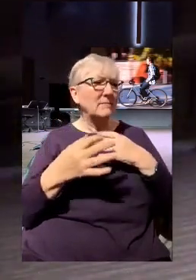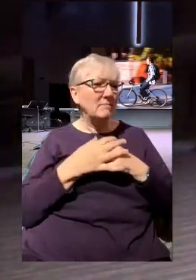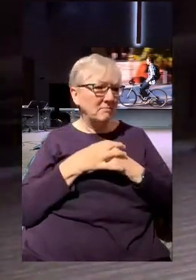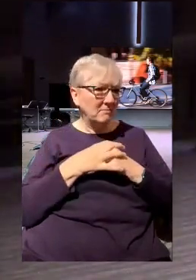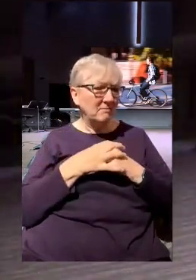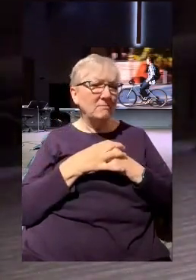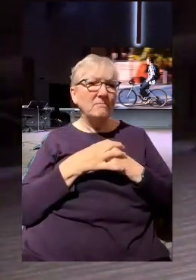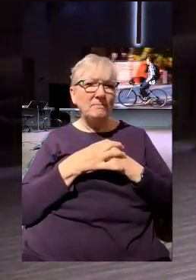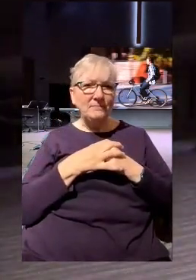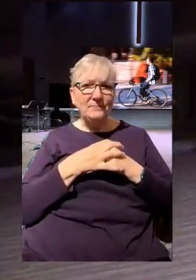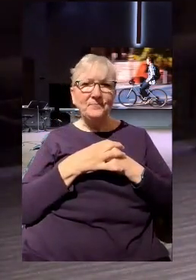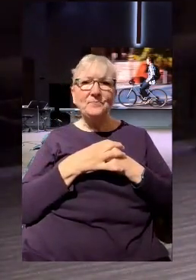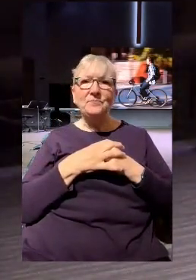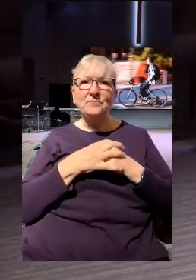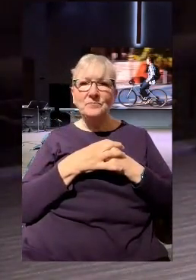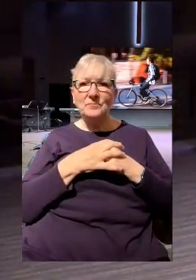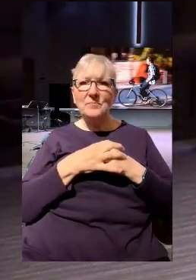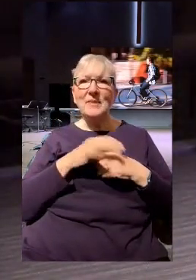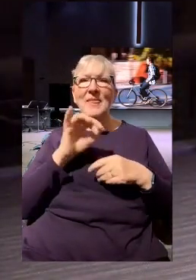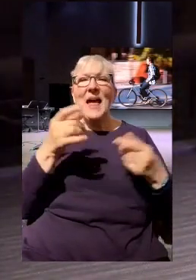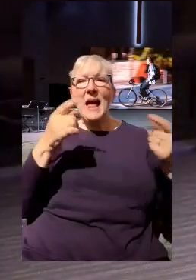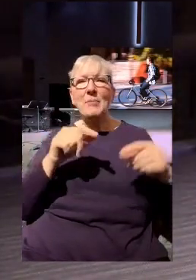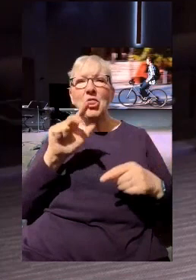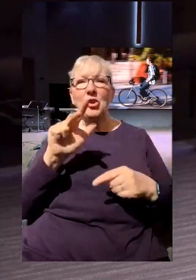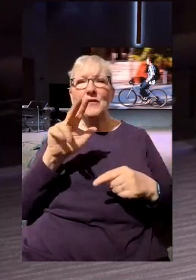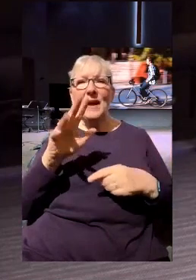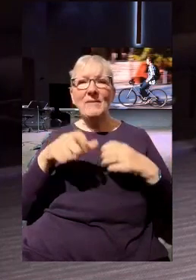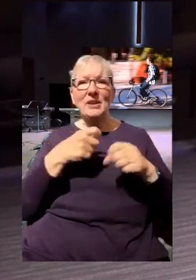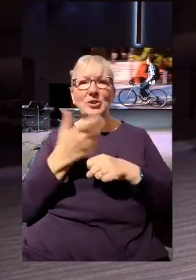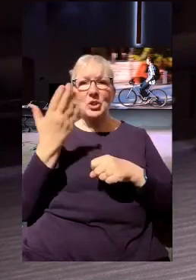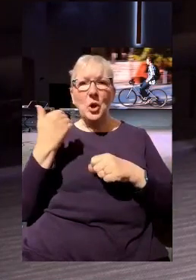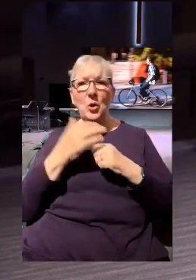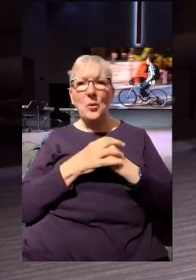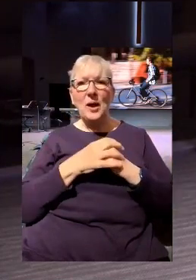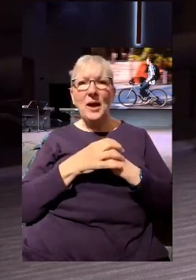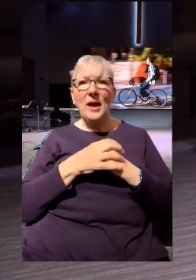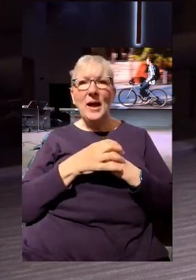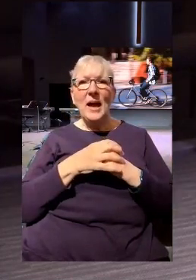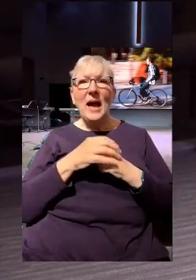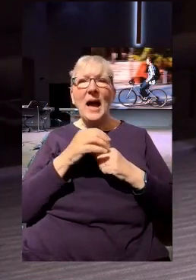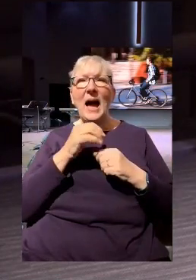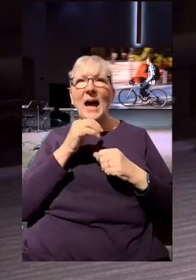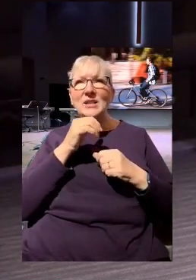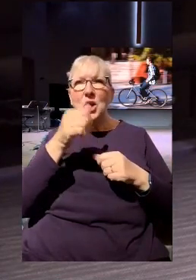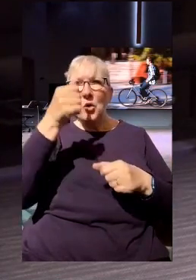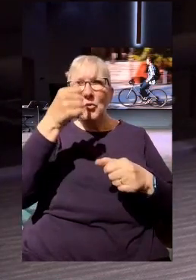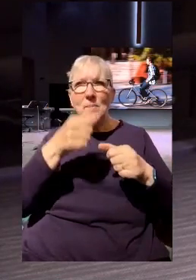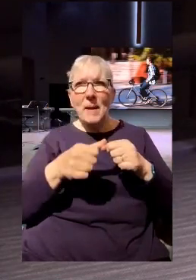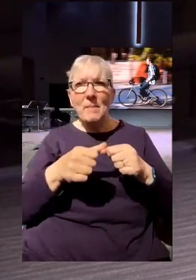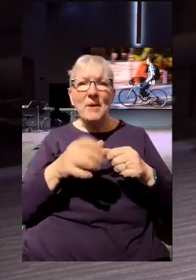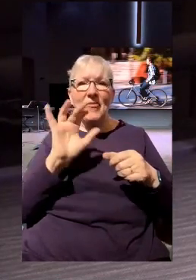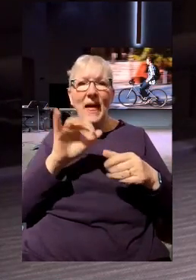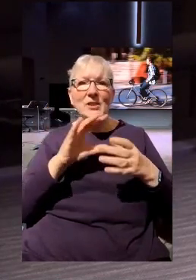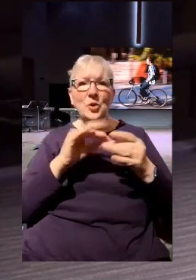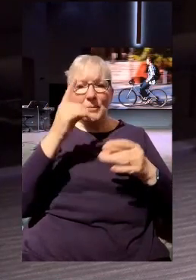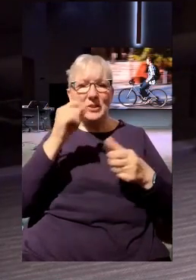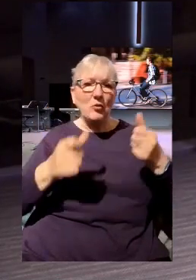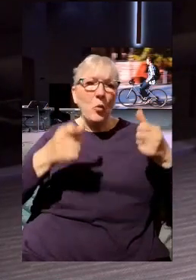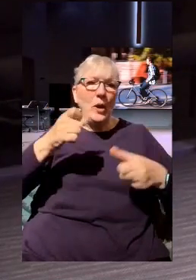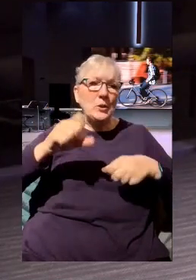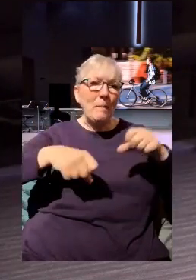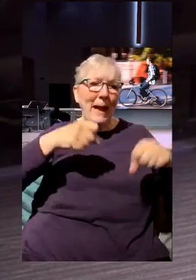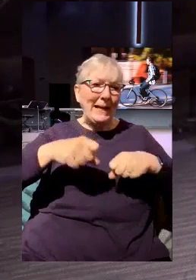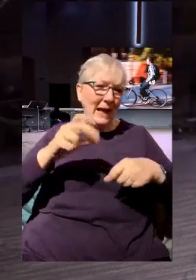Now, that was 35 years ago, okay? I don't remember that story because of what bike I ultimately rode around campus.